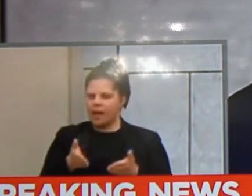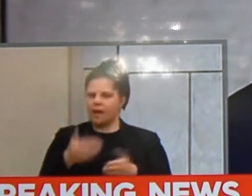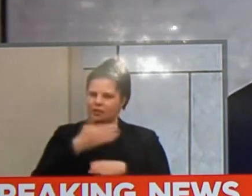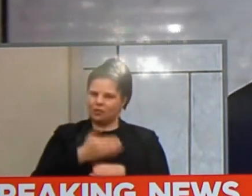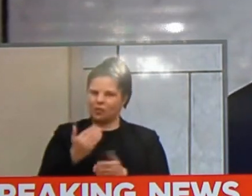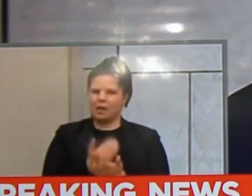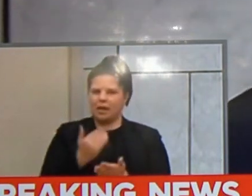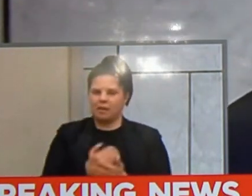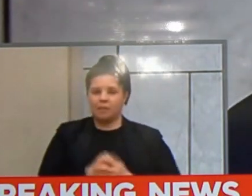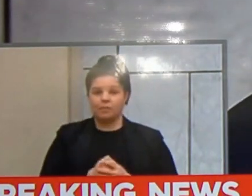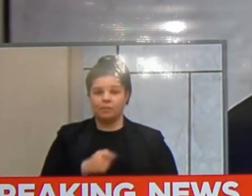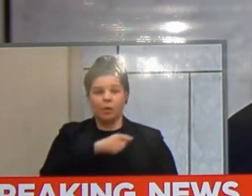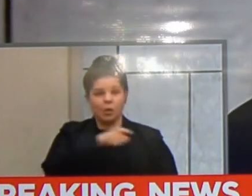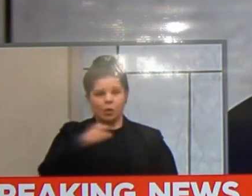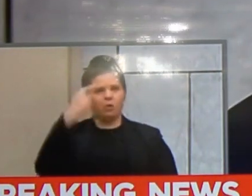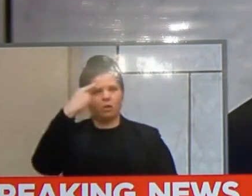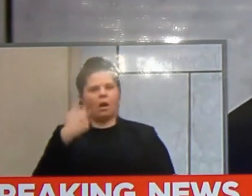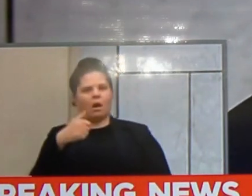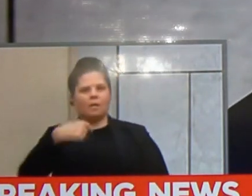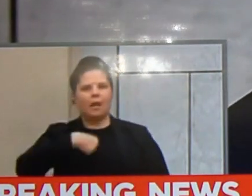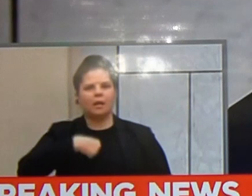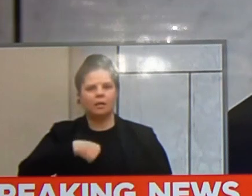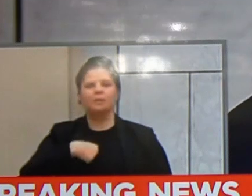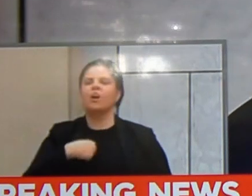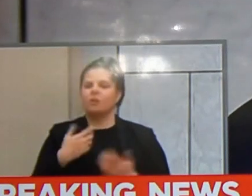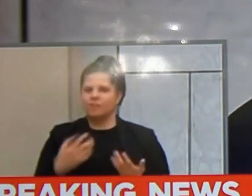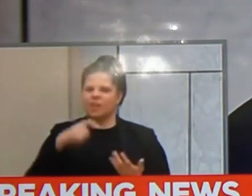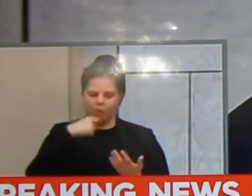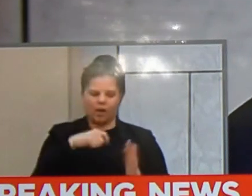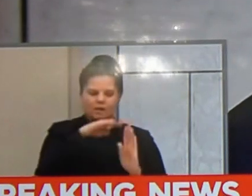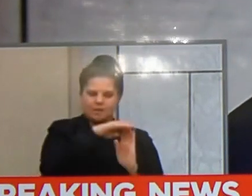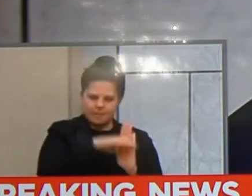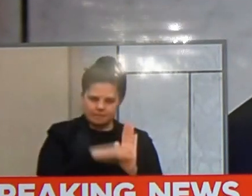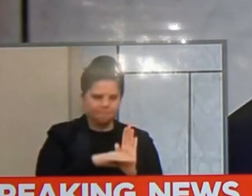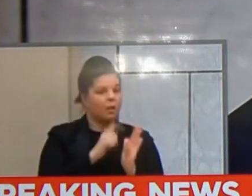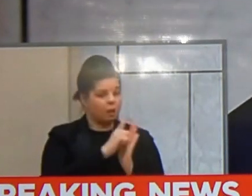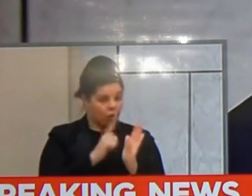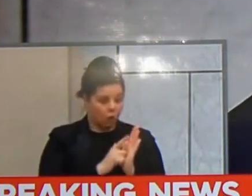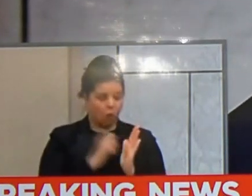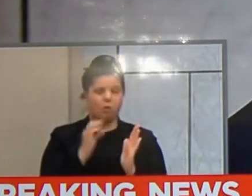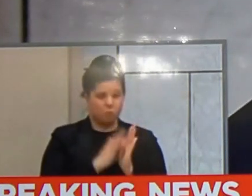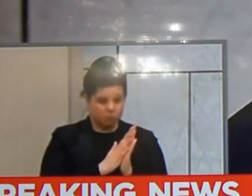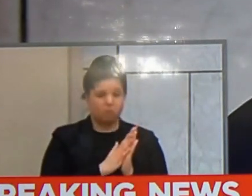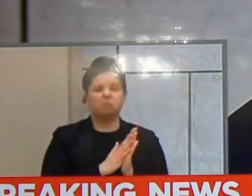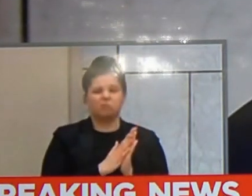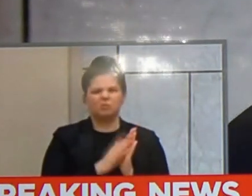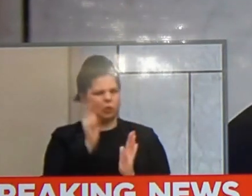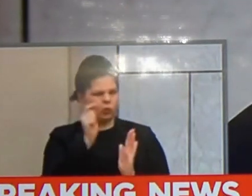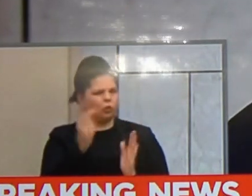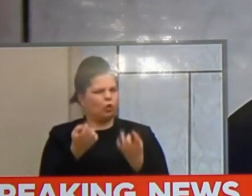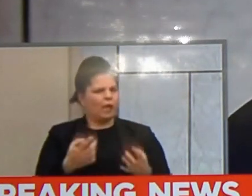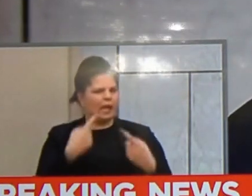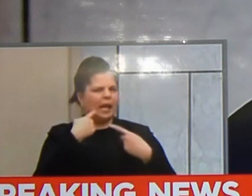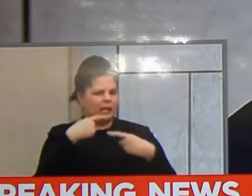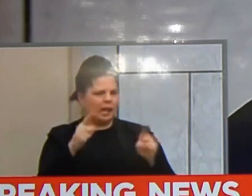be working to implement a mandatory code of practice regarding the negotiations, discussions that you will now have with your